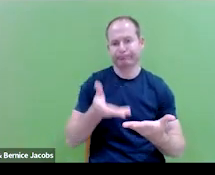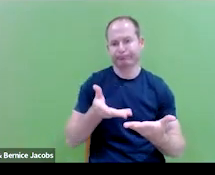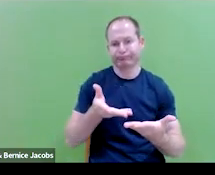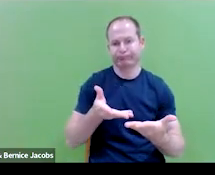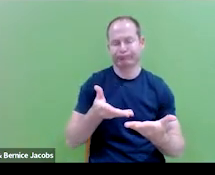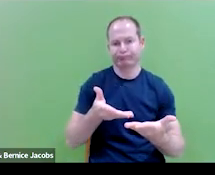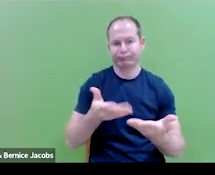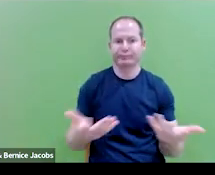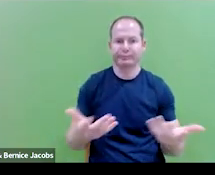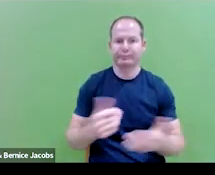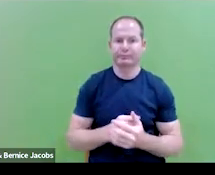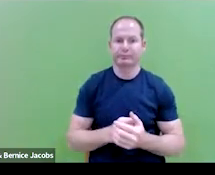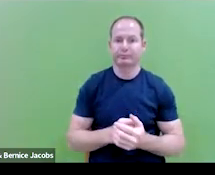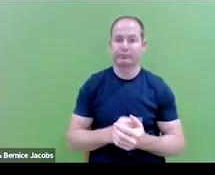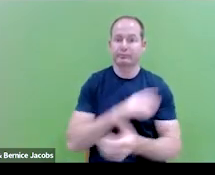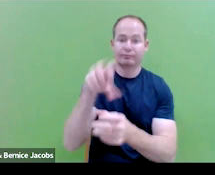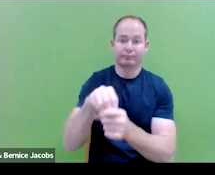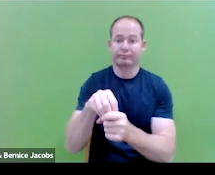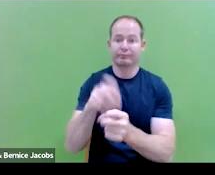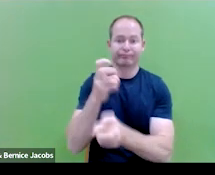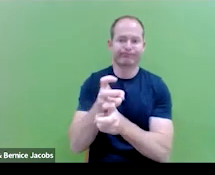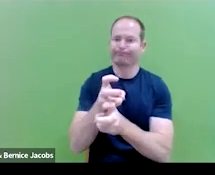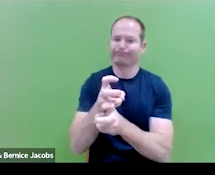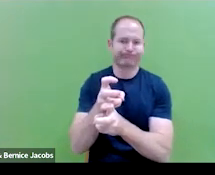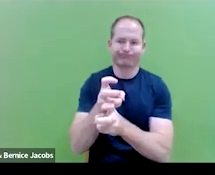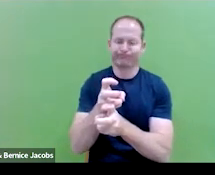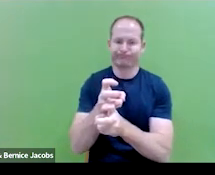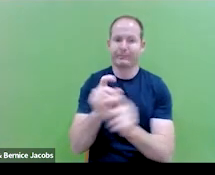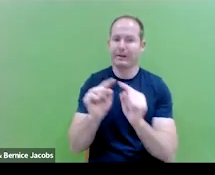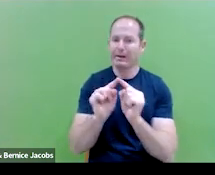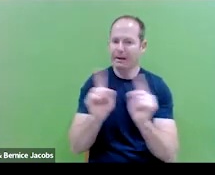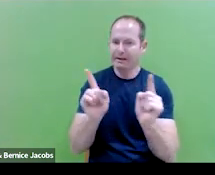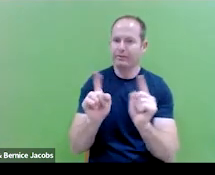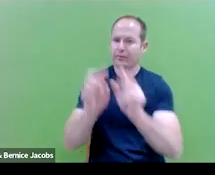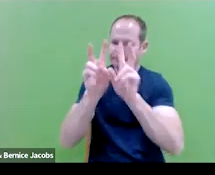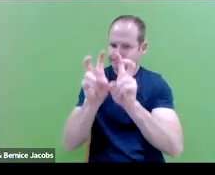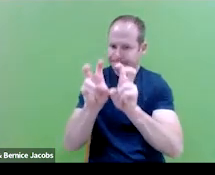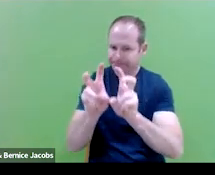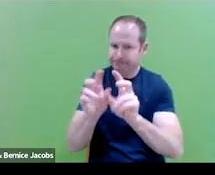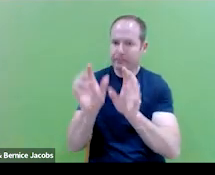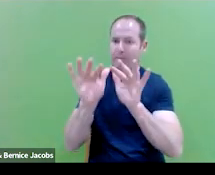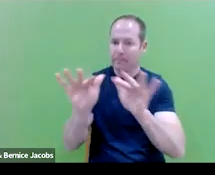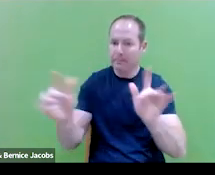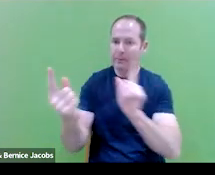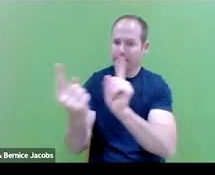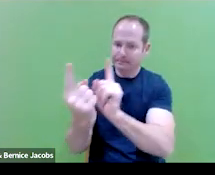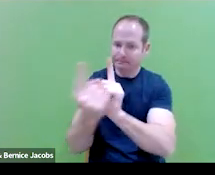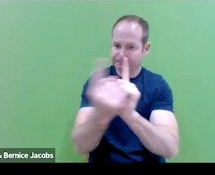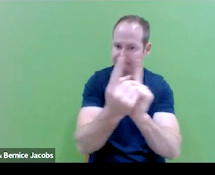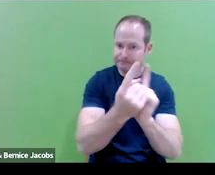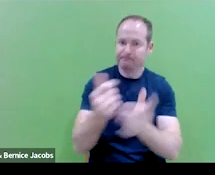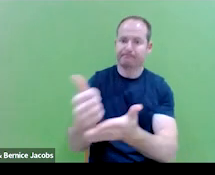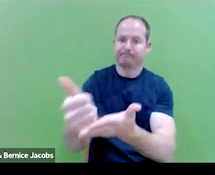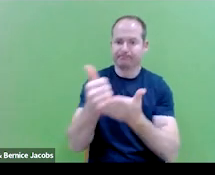not that difficult to get into the space. And once you start investigating and meeting people, it kind of opens up a whole